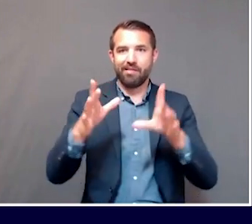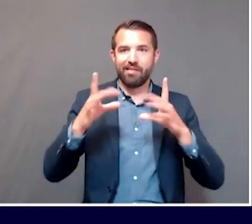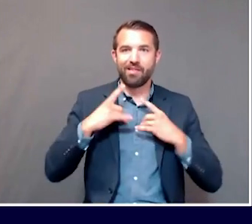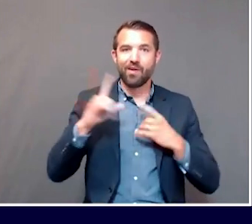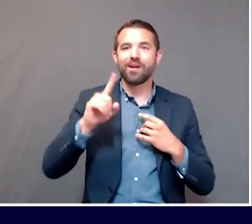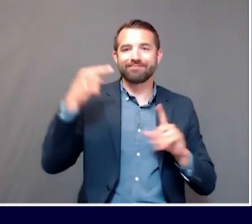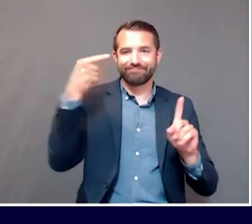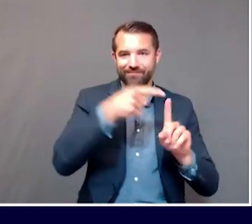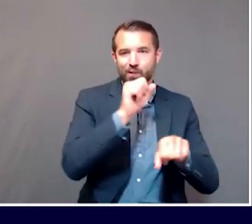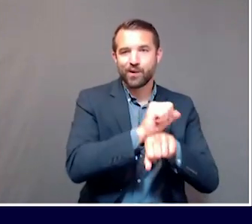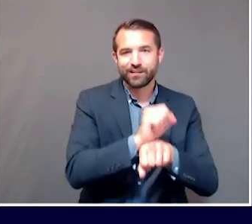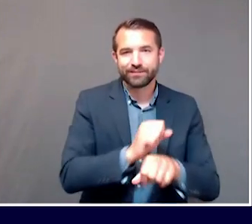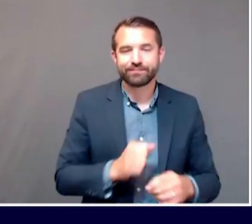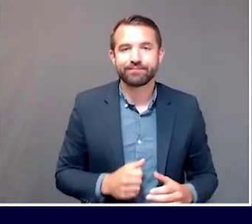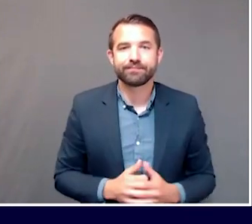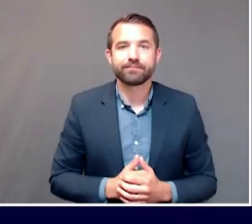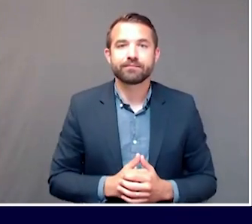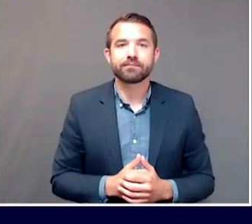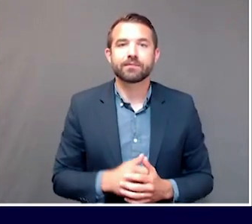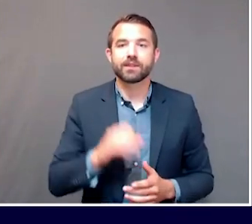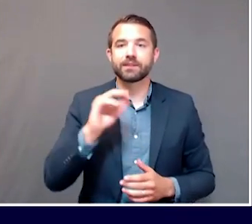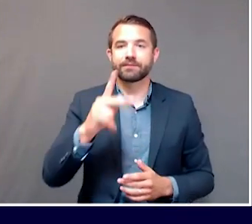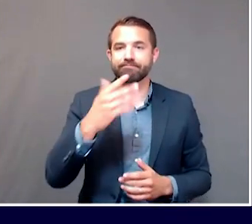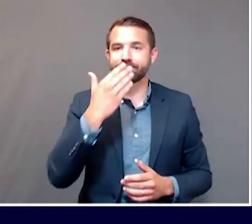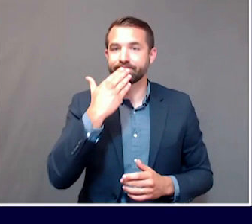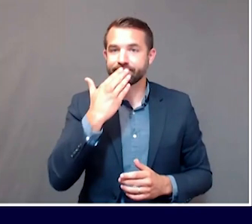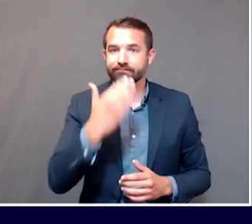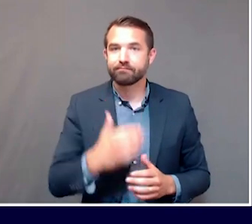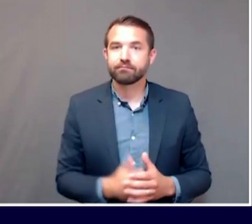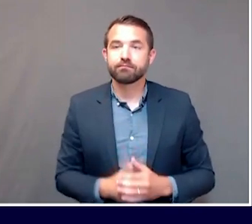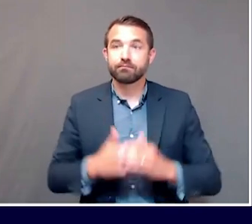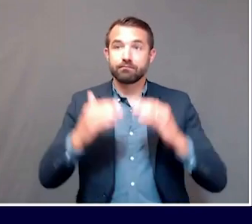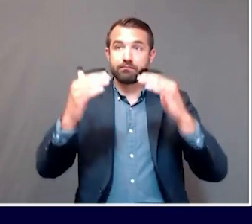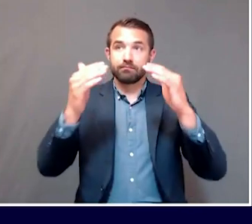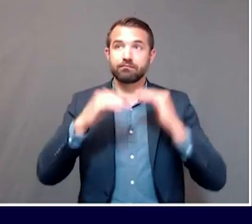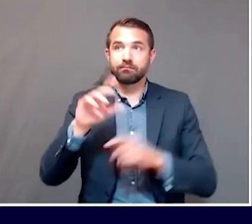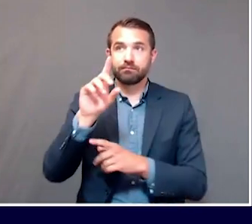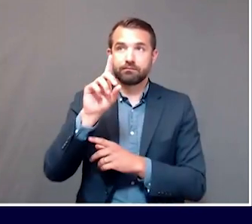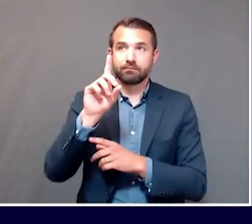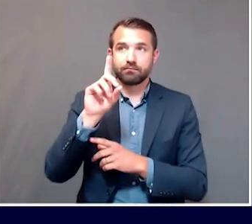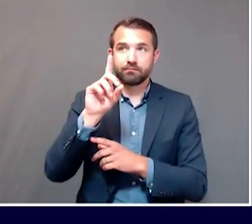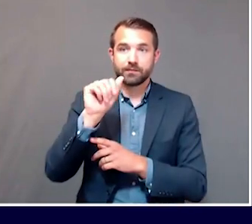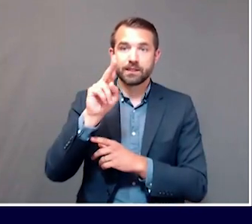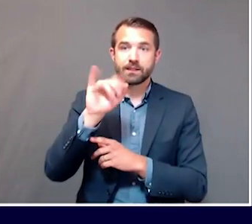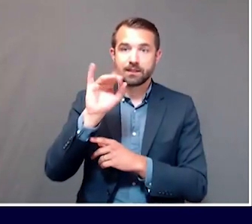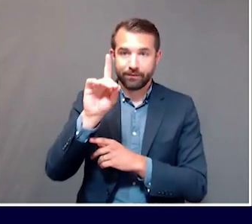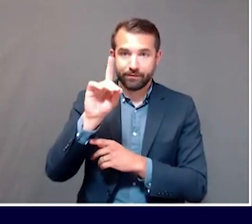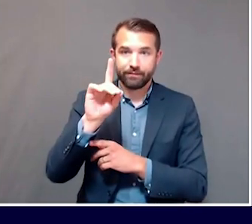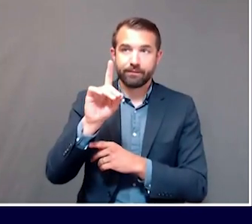Thank you. You bet. I'm going to turn next to David Singer at WGME.